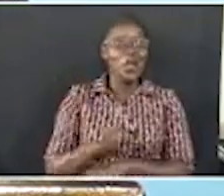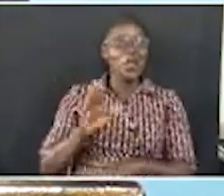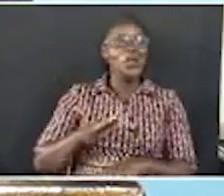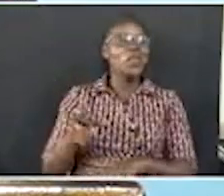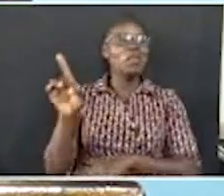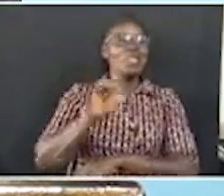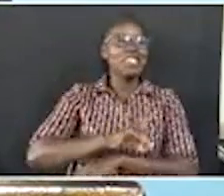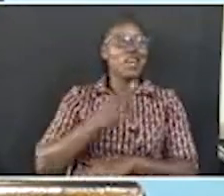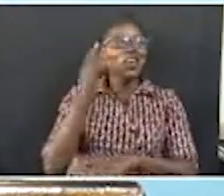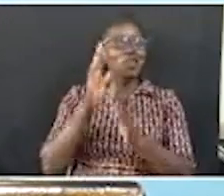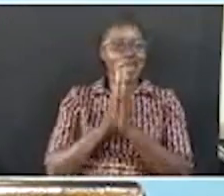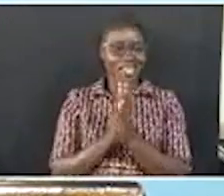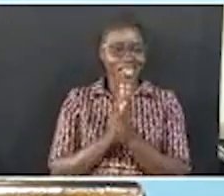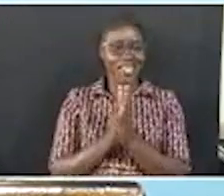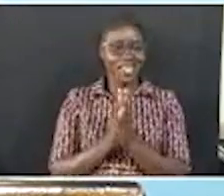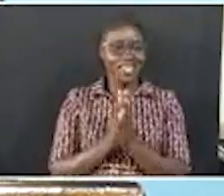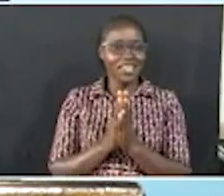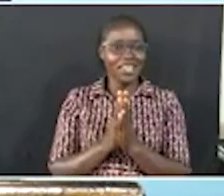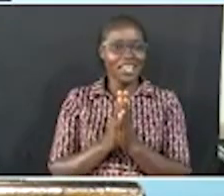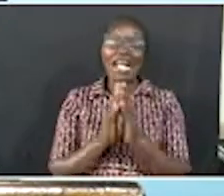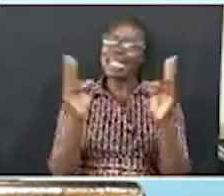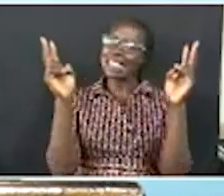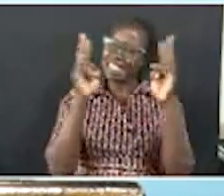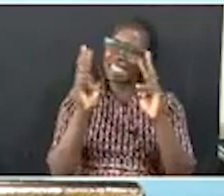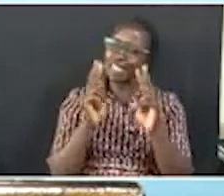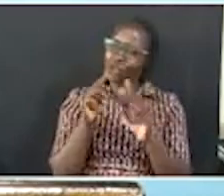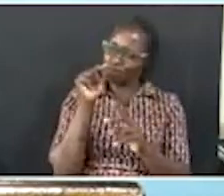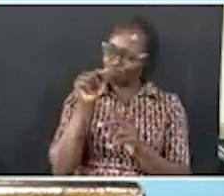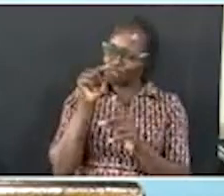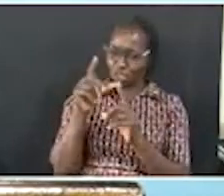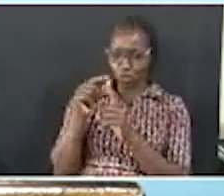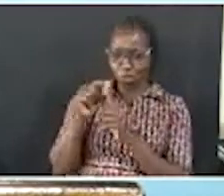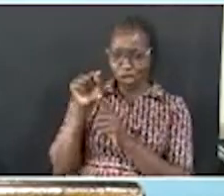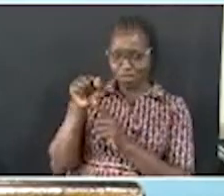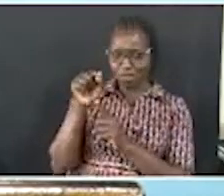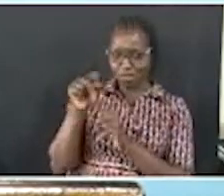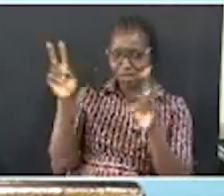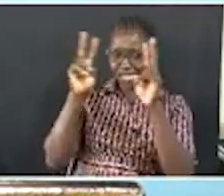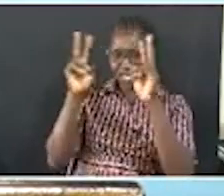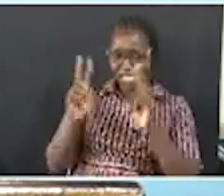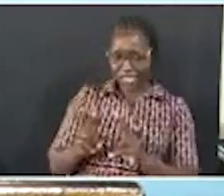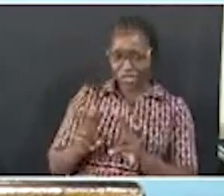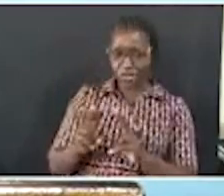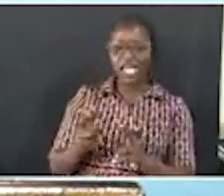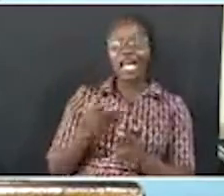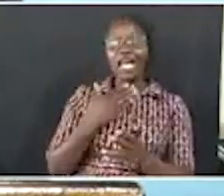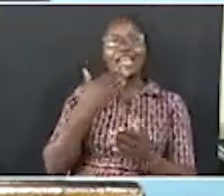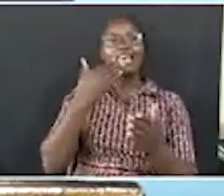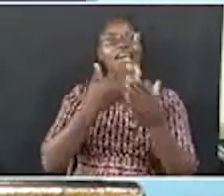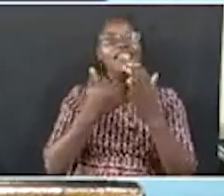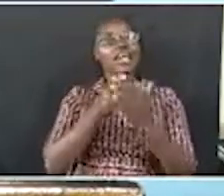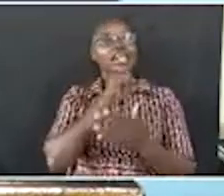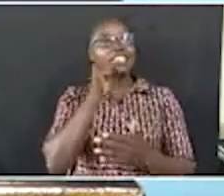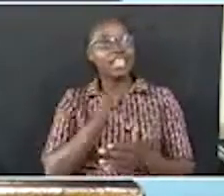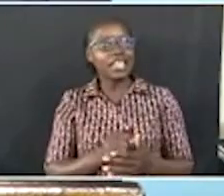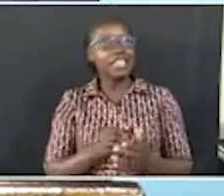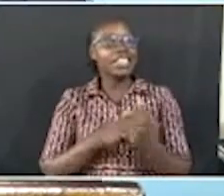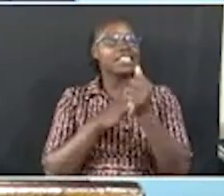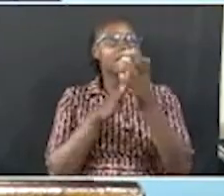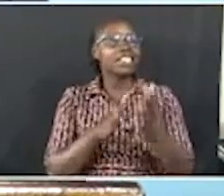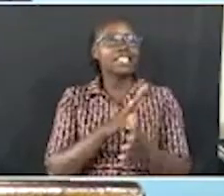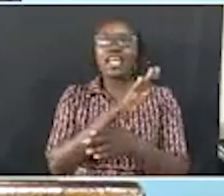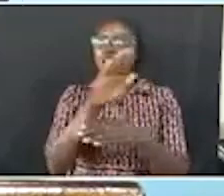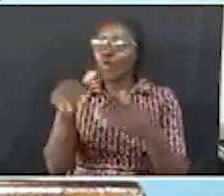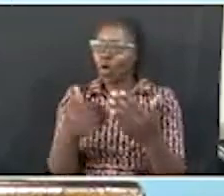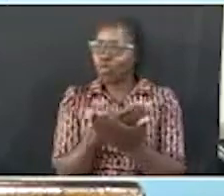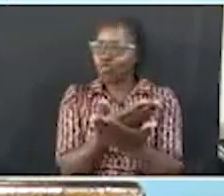Women's Day of Prayer. International Women's Day of Prayer. And I want to thank the elders, the leaders, and